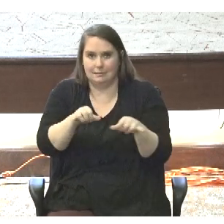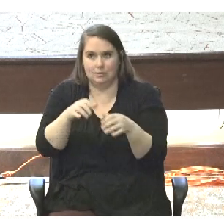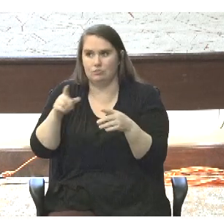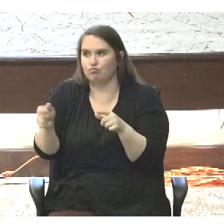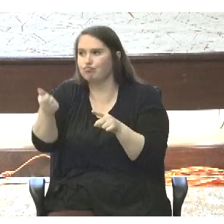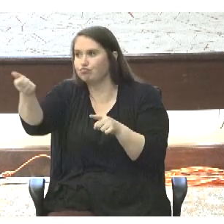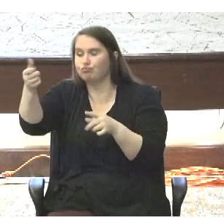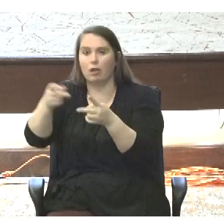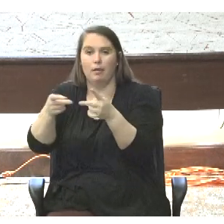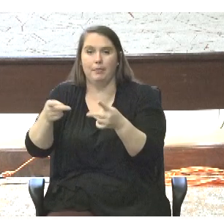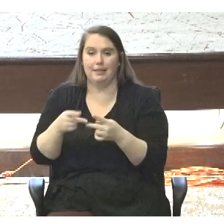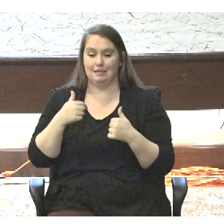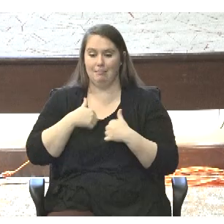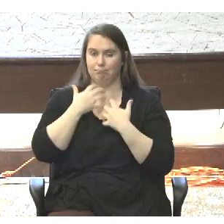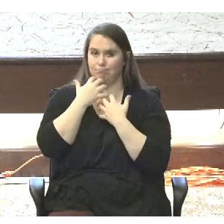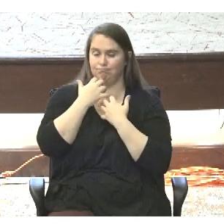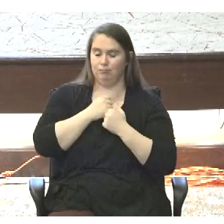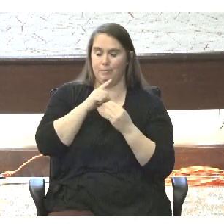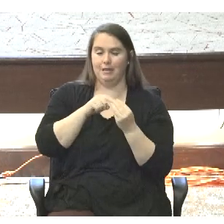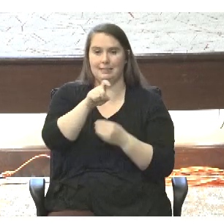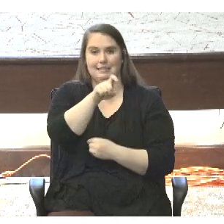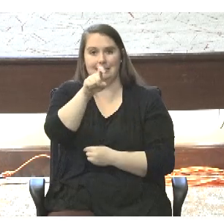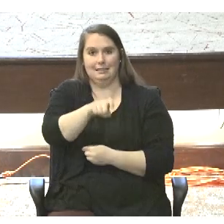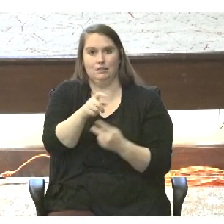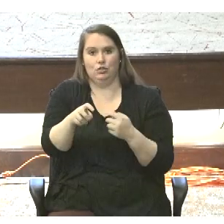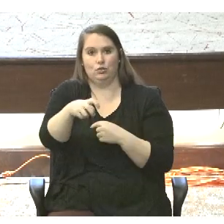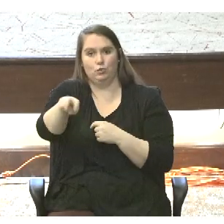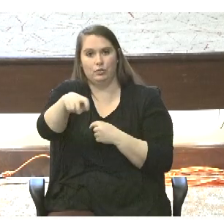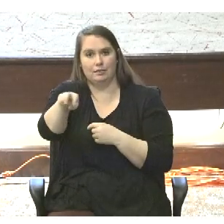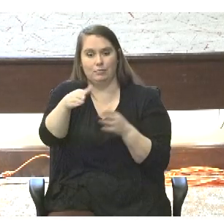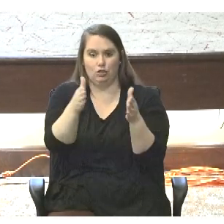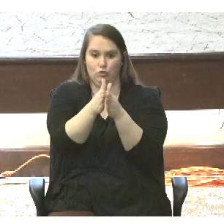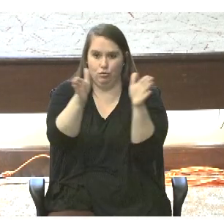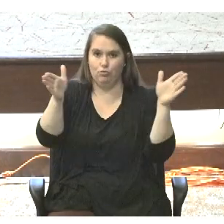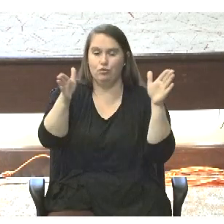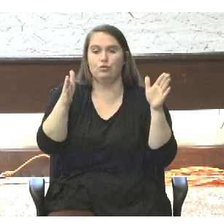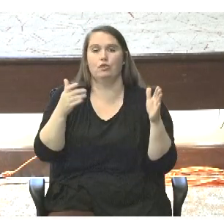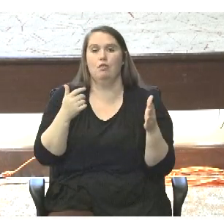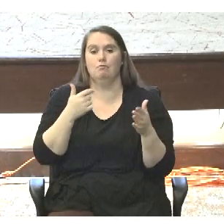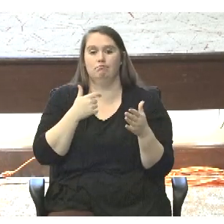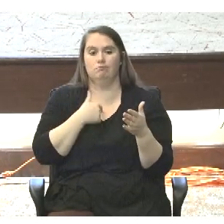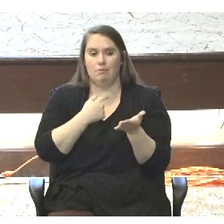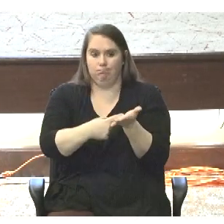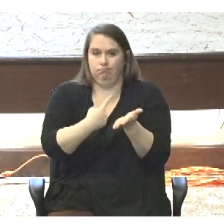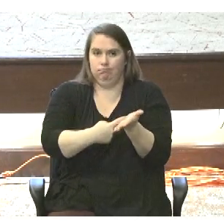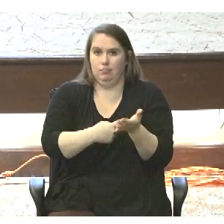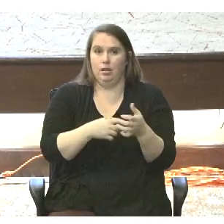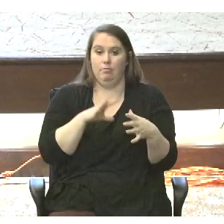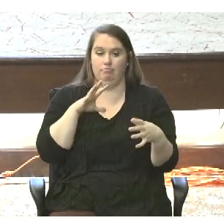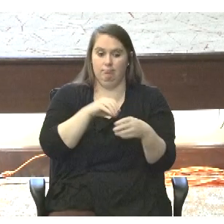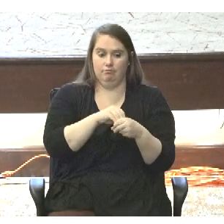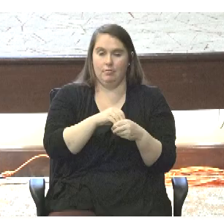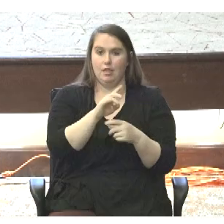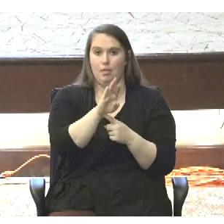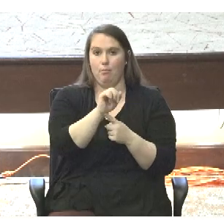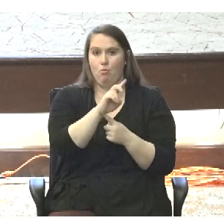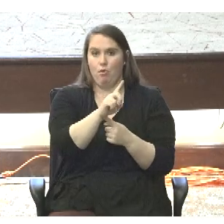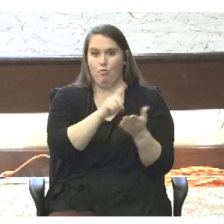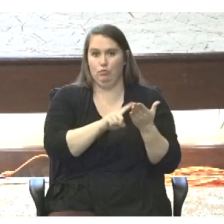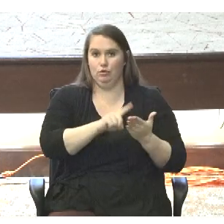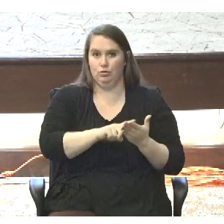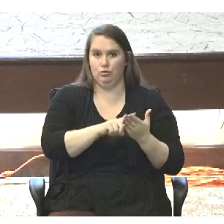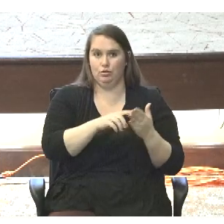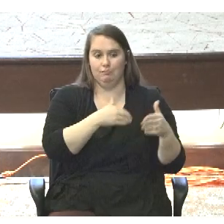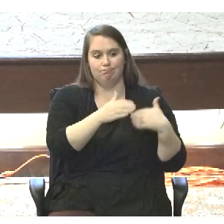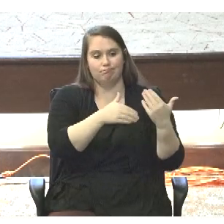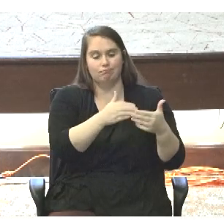I am very passionate about Texas tourism in general, and so we had a lot of conversations in our brand research phase about who Waco is